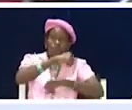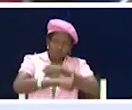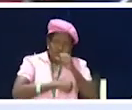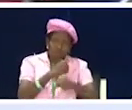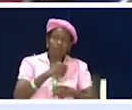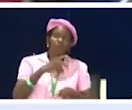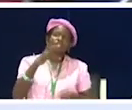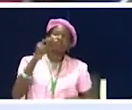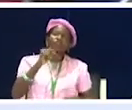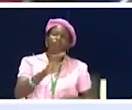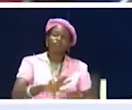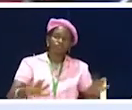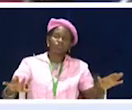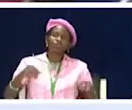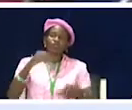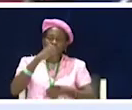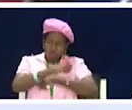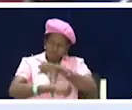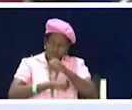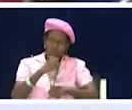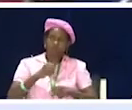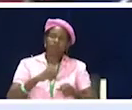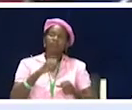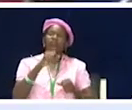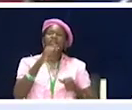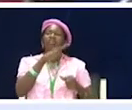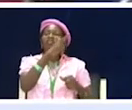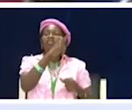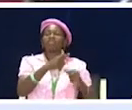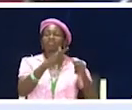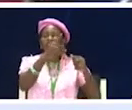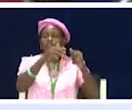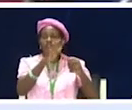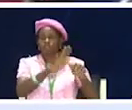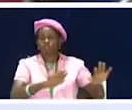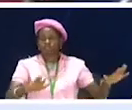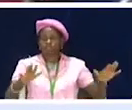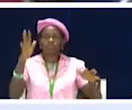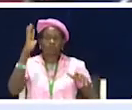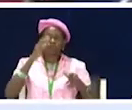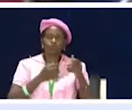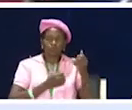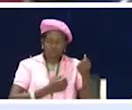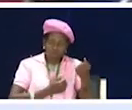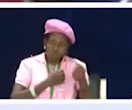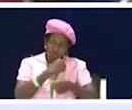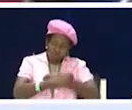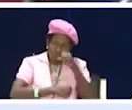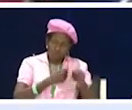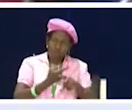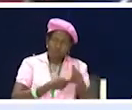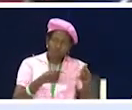the children will suffer, grandchildren will suffer from the same curse.